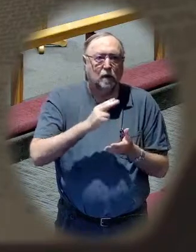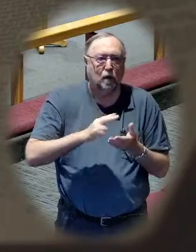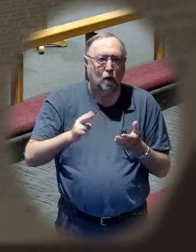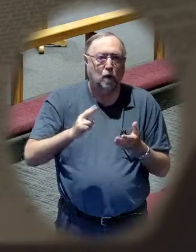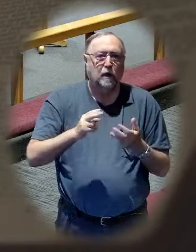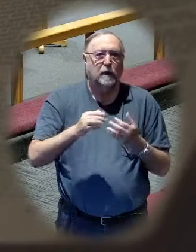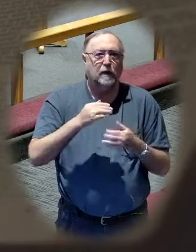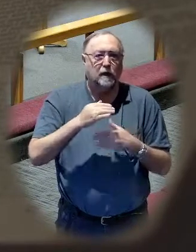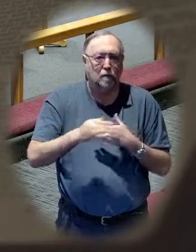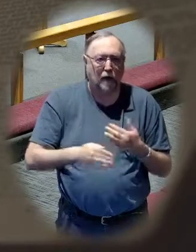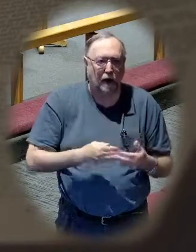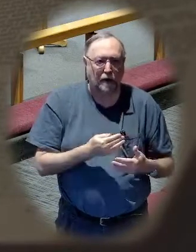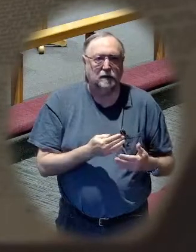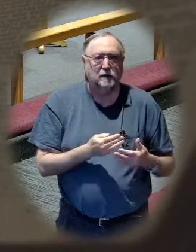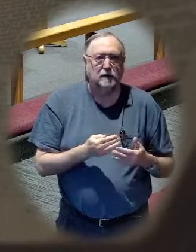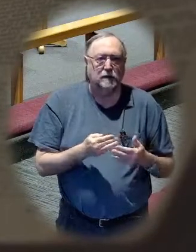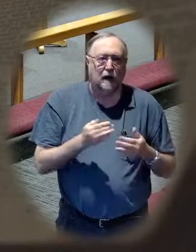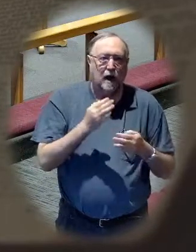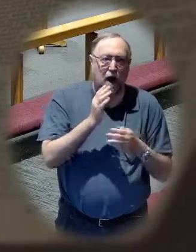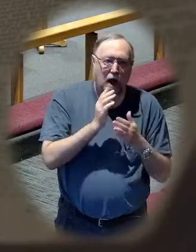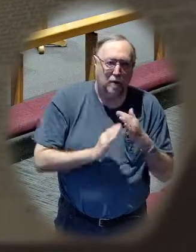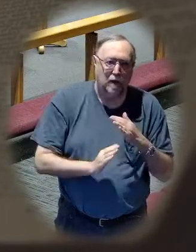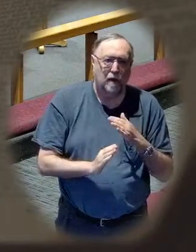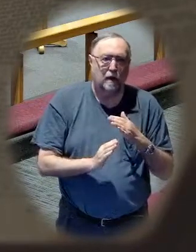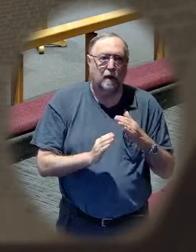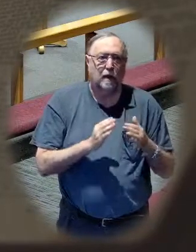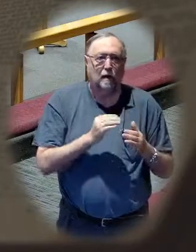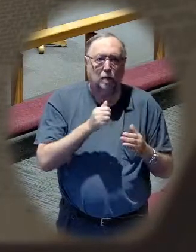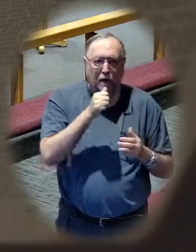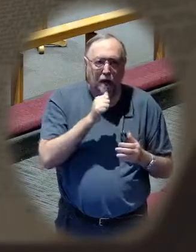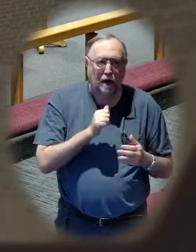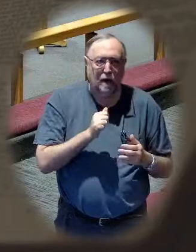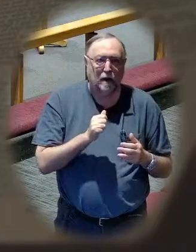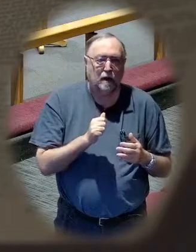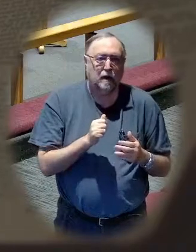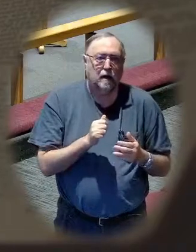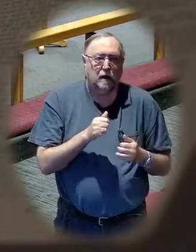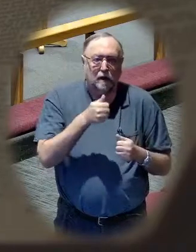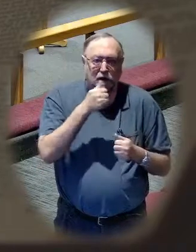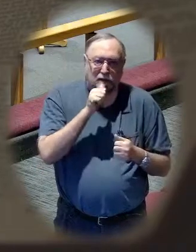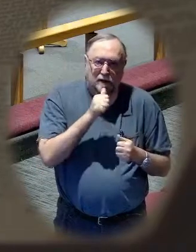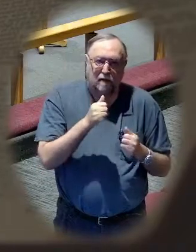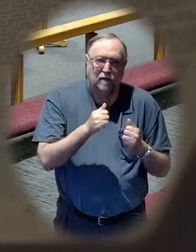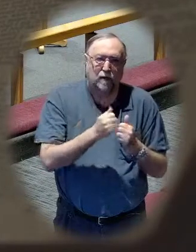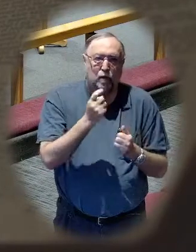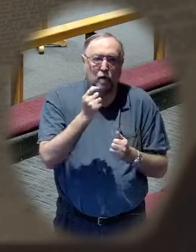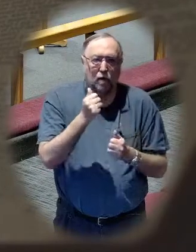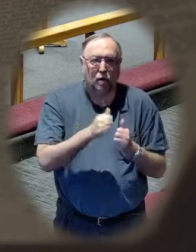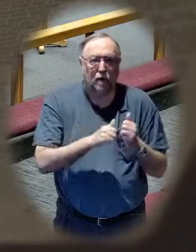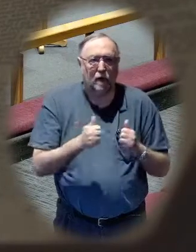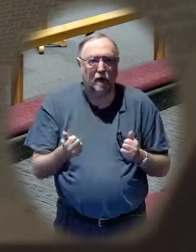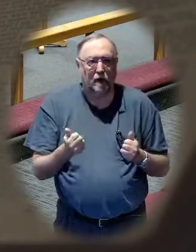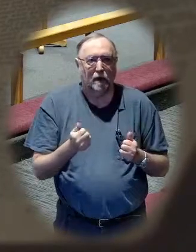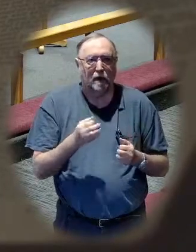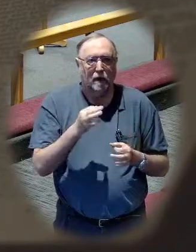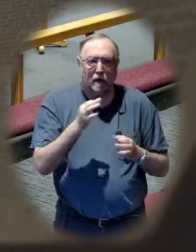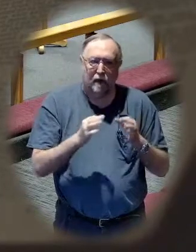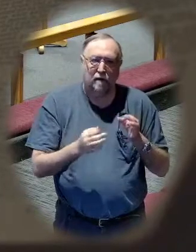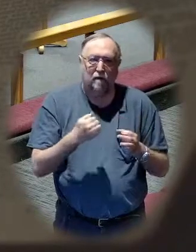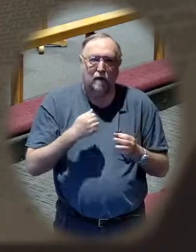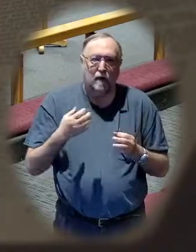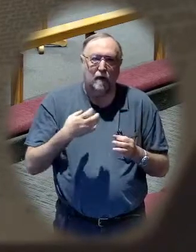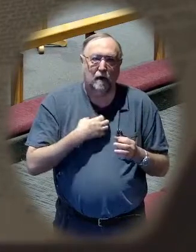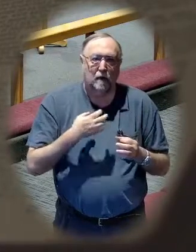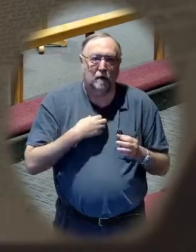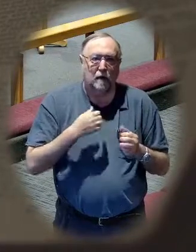kindness, humility, meekness, and patience, bearing with one another, and if one has a complaint